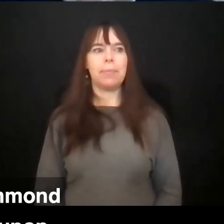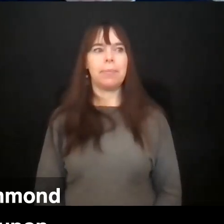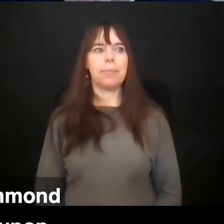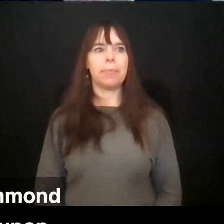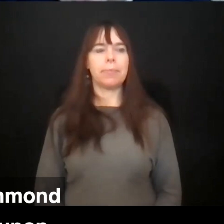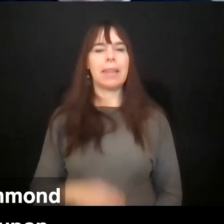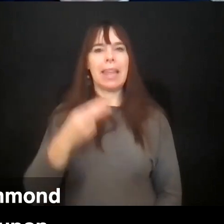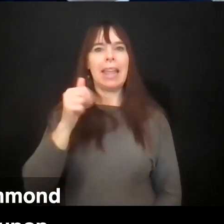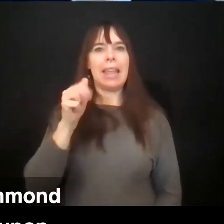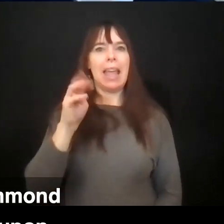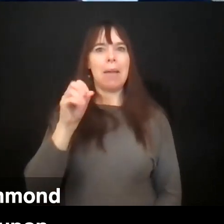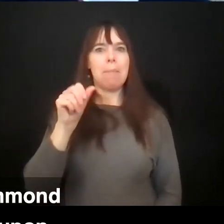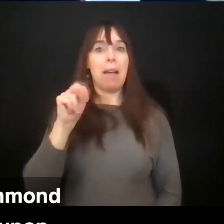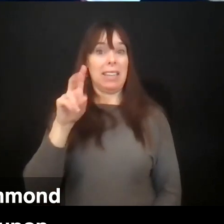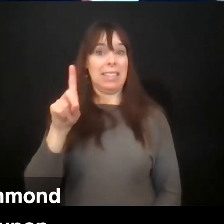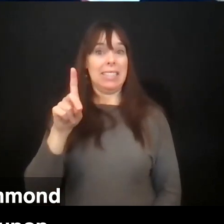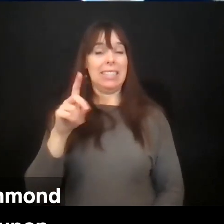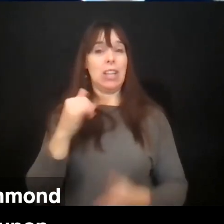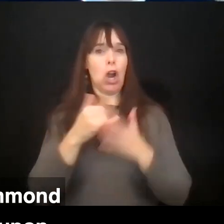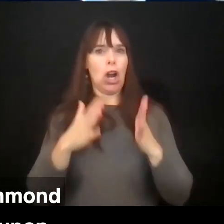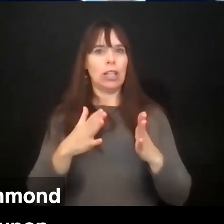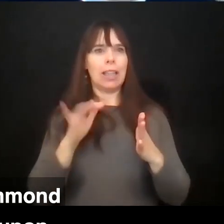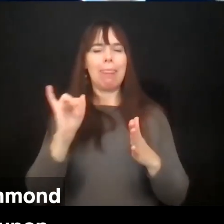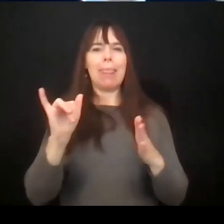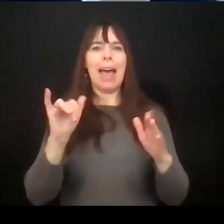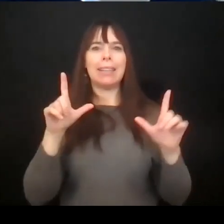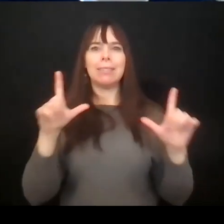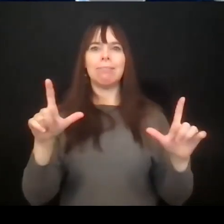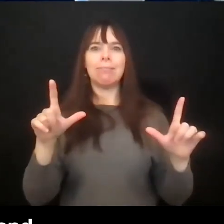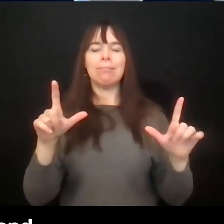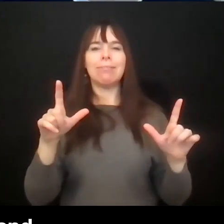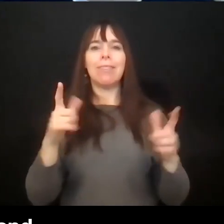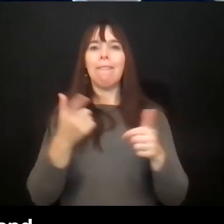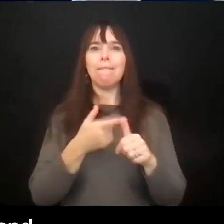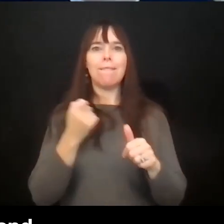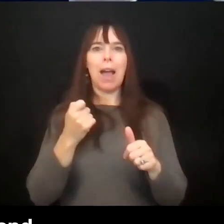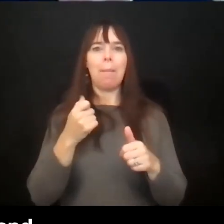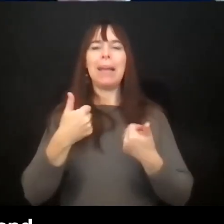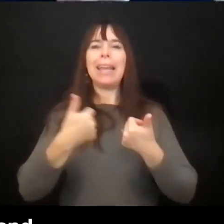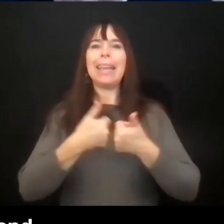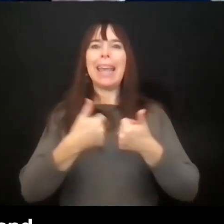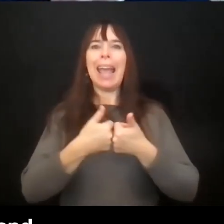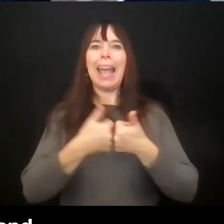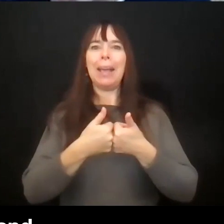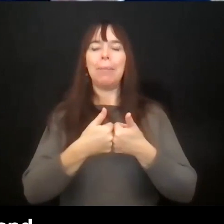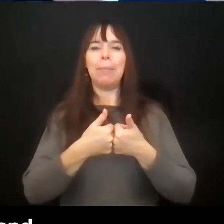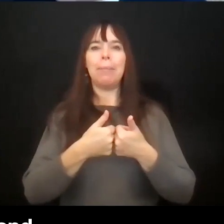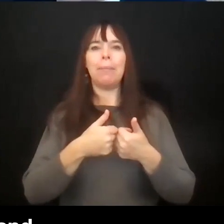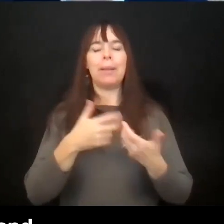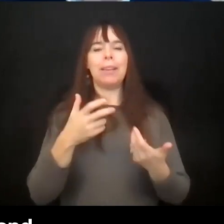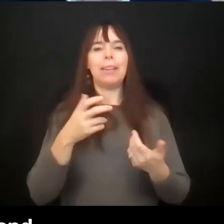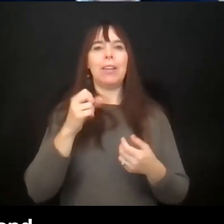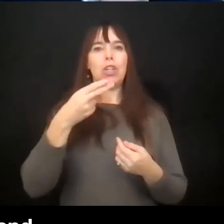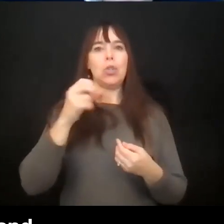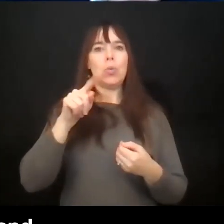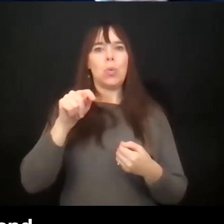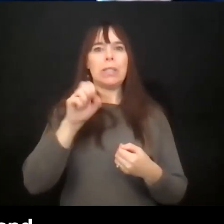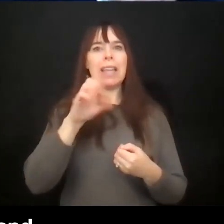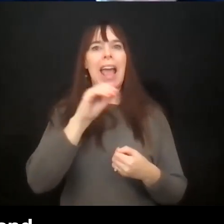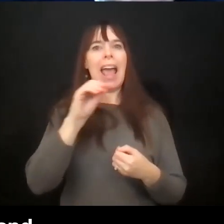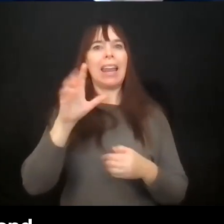Hammond is a piece that's based upon the board game Snakes and Ladders.